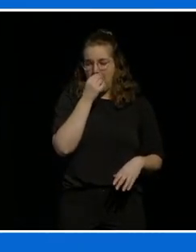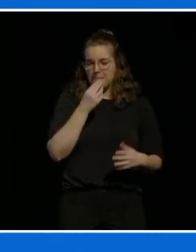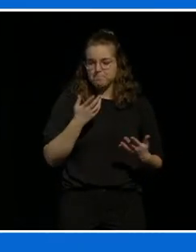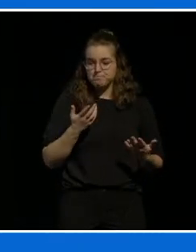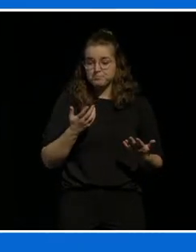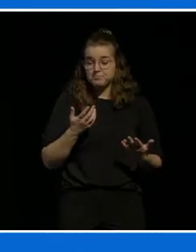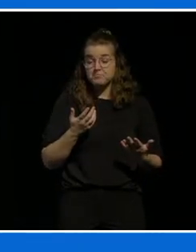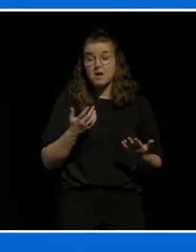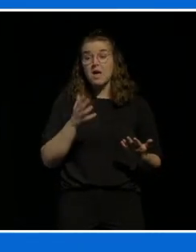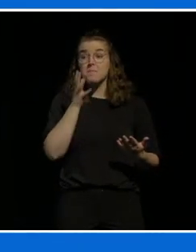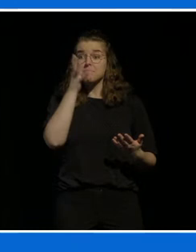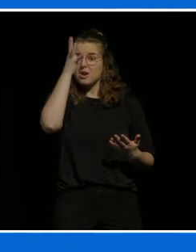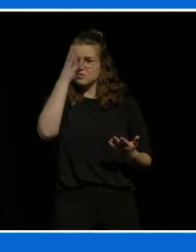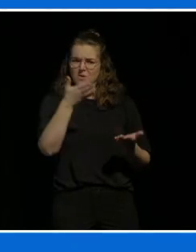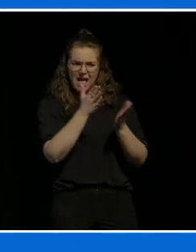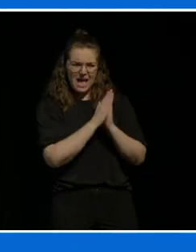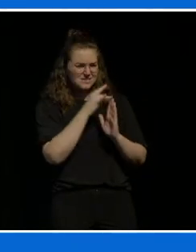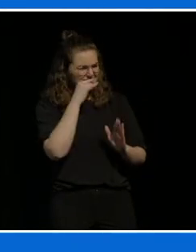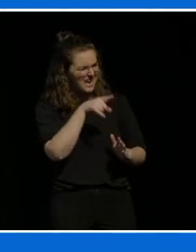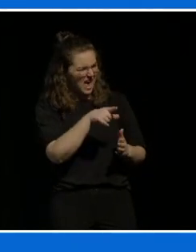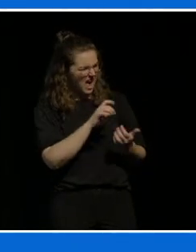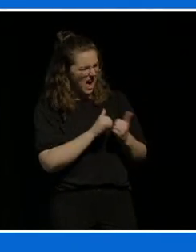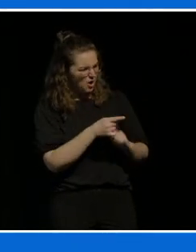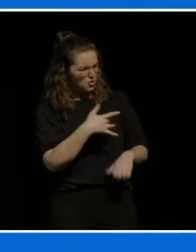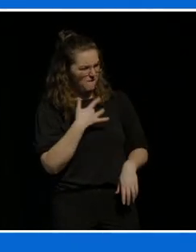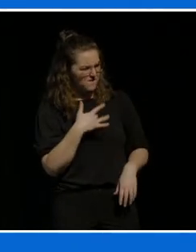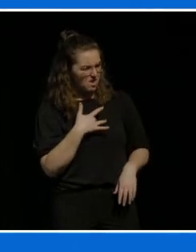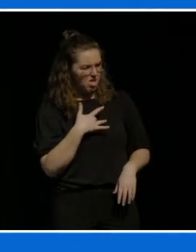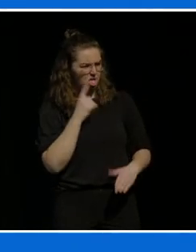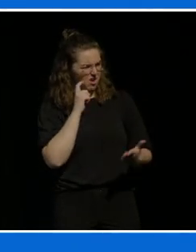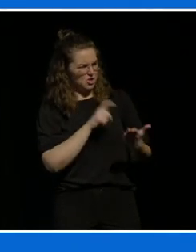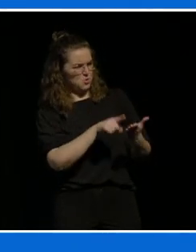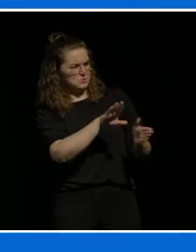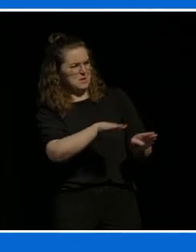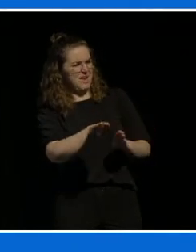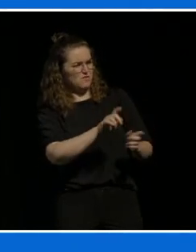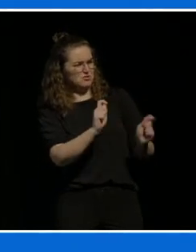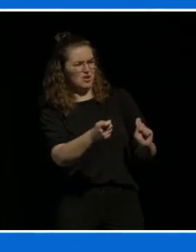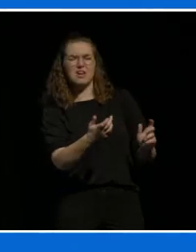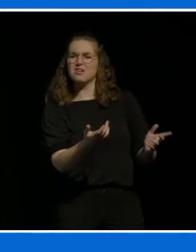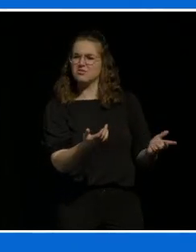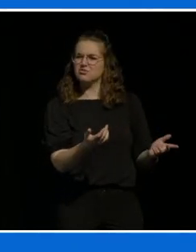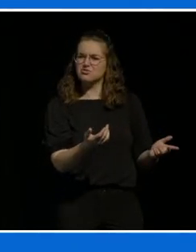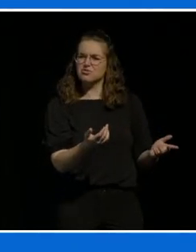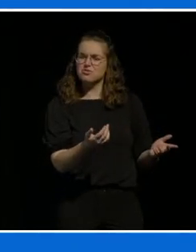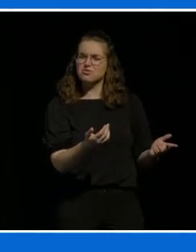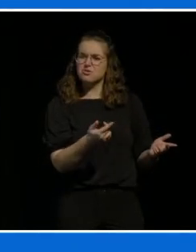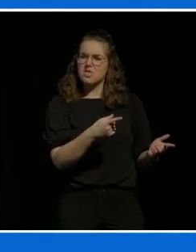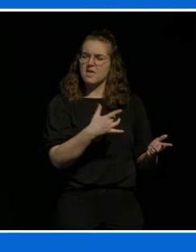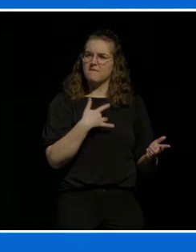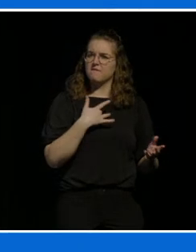they have asked their kids like, hey, how are you feeling? Or noticing behavioral changes? Are they a bit more